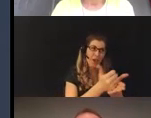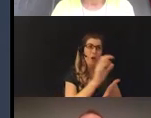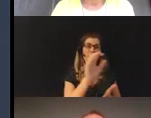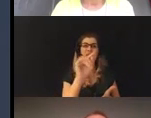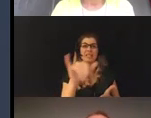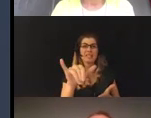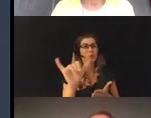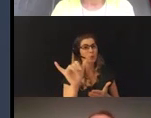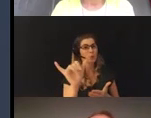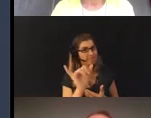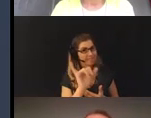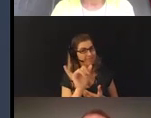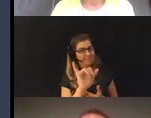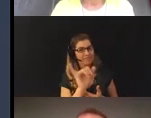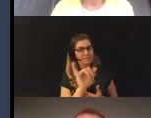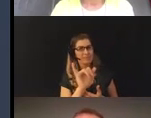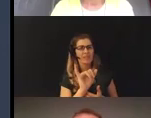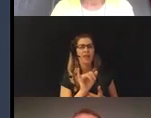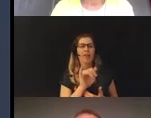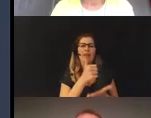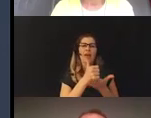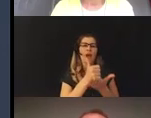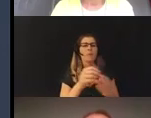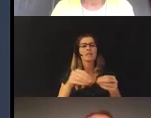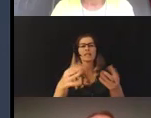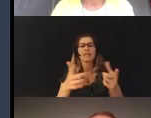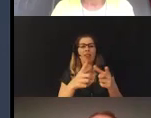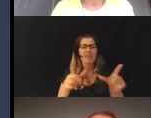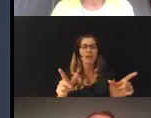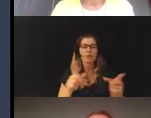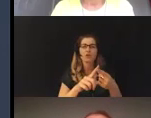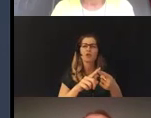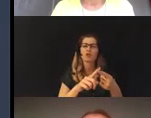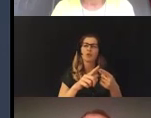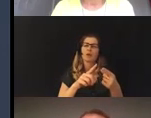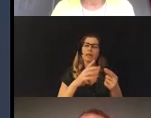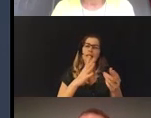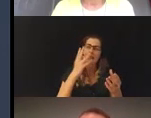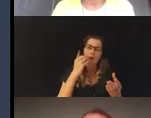I think that they give language to core experiences that may escape our full comprehension without